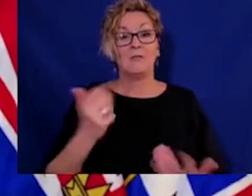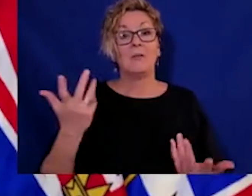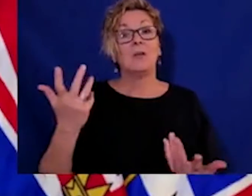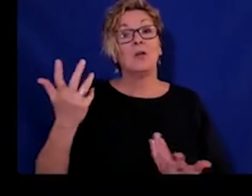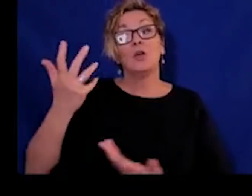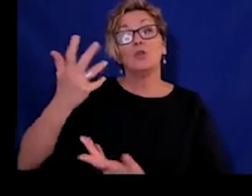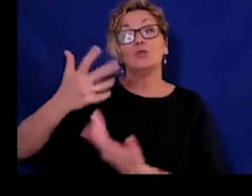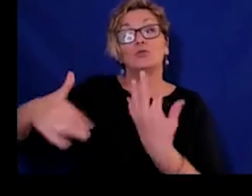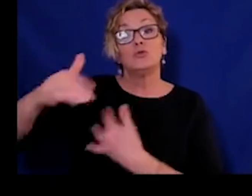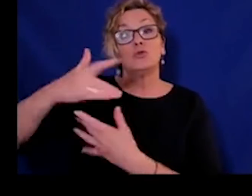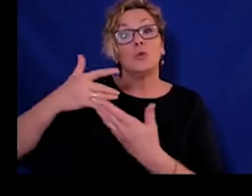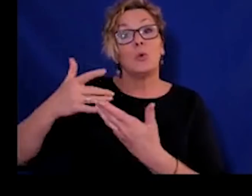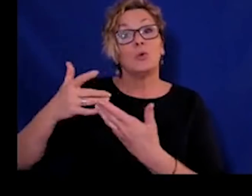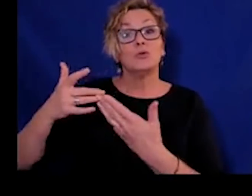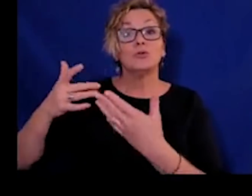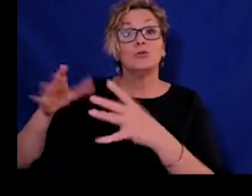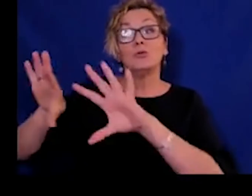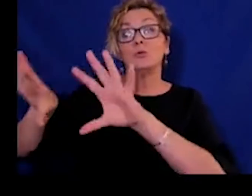little things